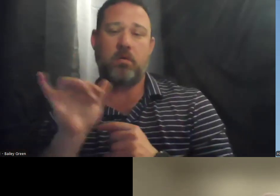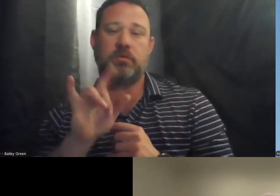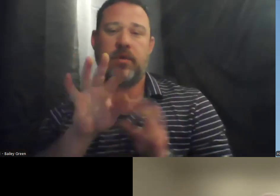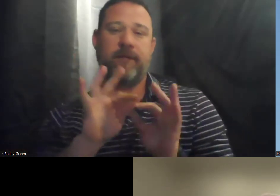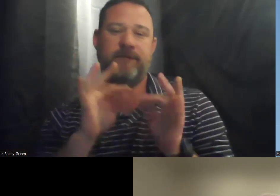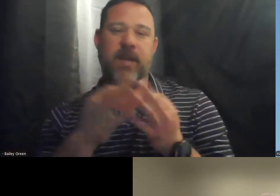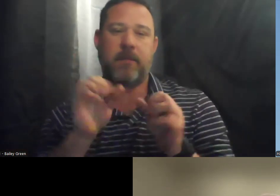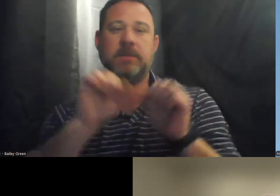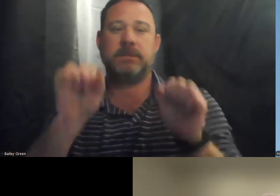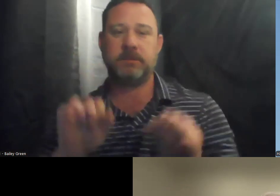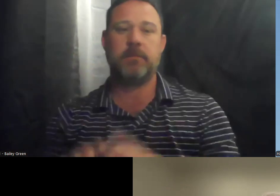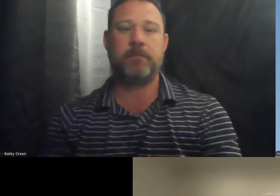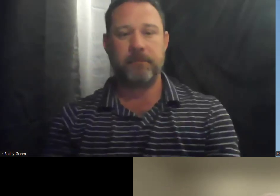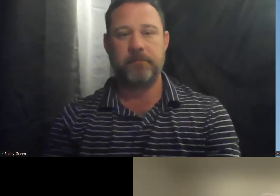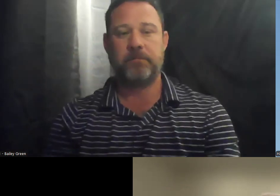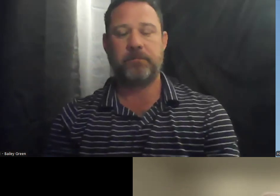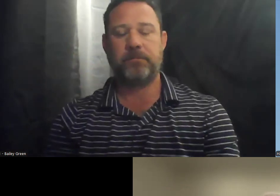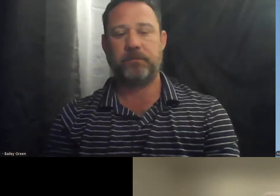family systems as well.